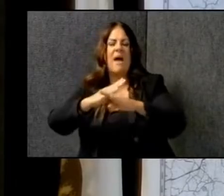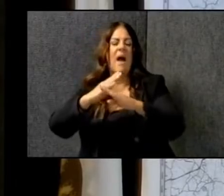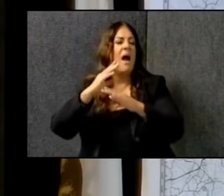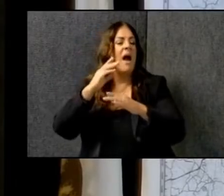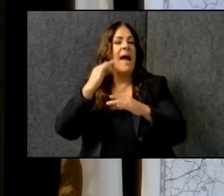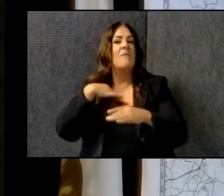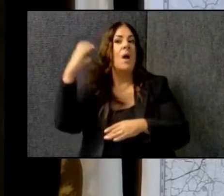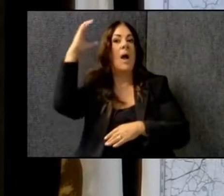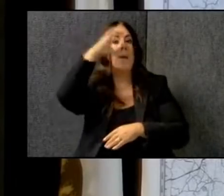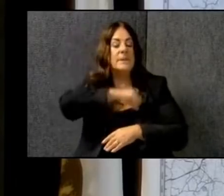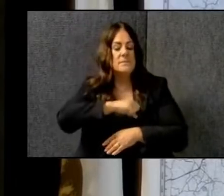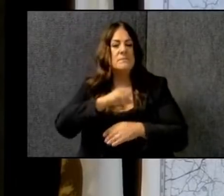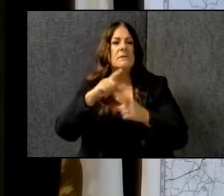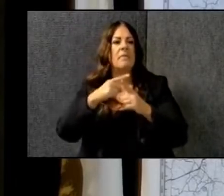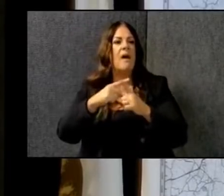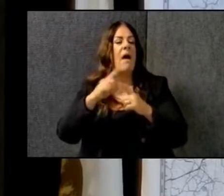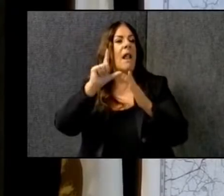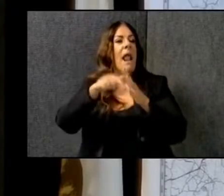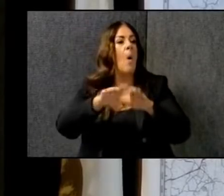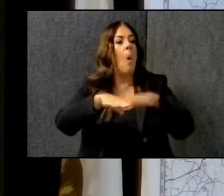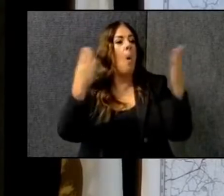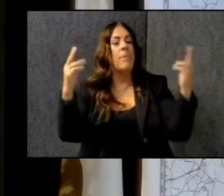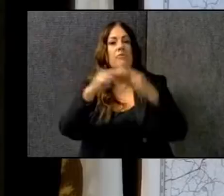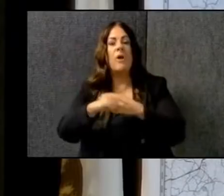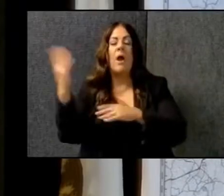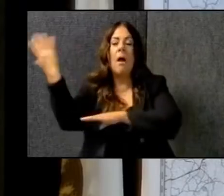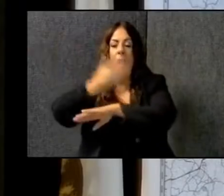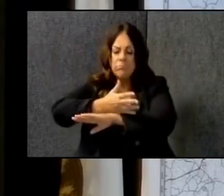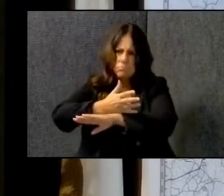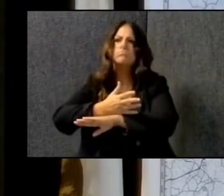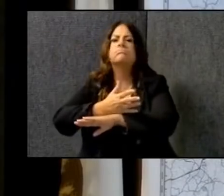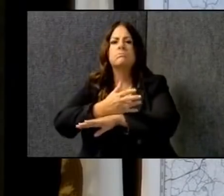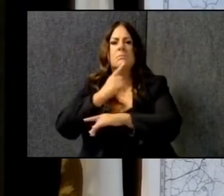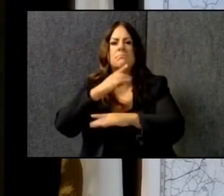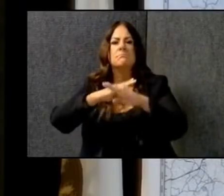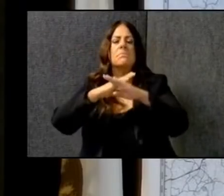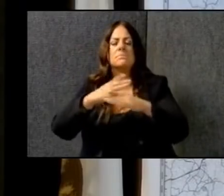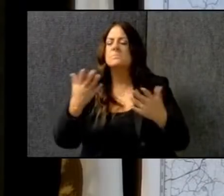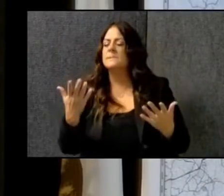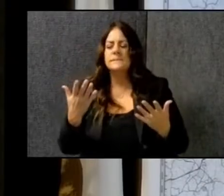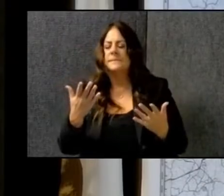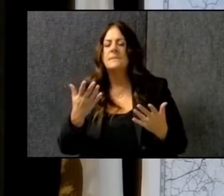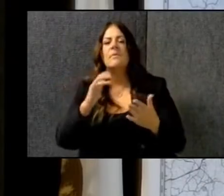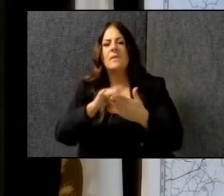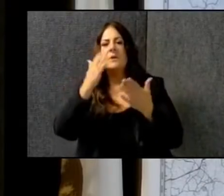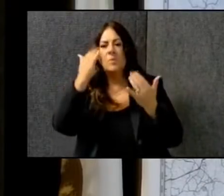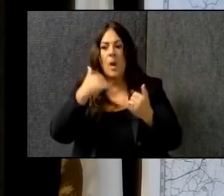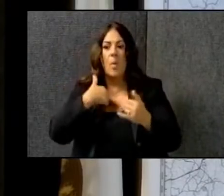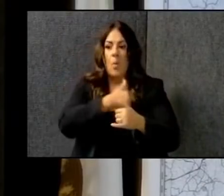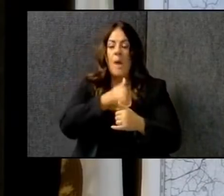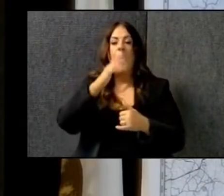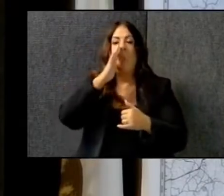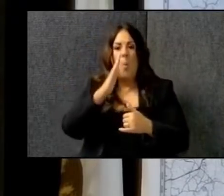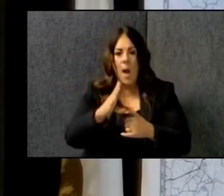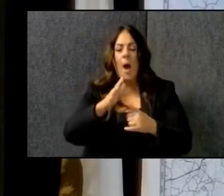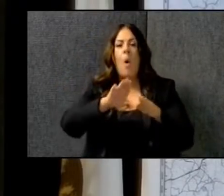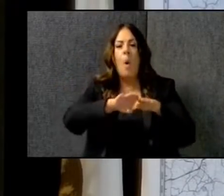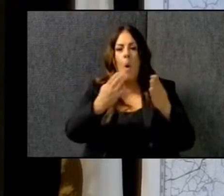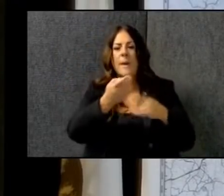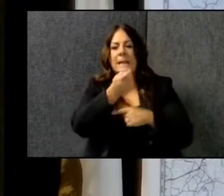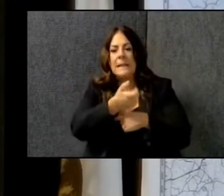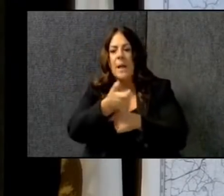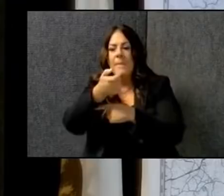remains closed, is for the safety of all of us. And so as we are able, we will begin to open sections of